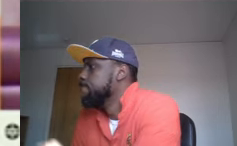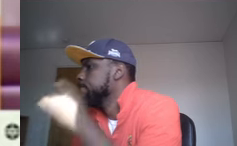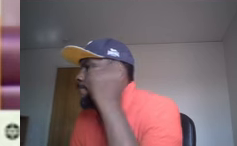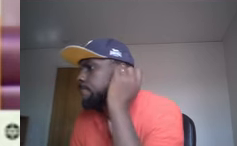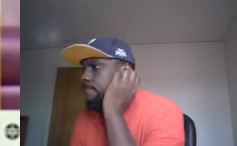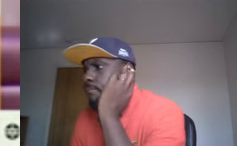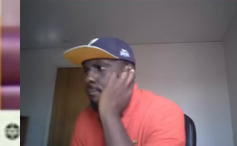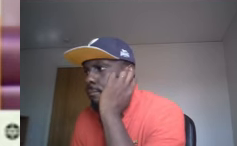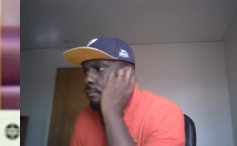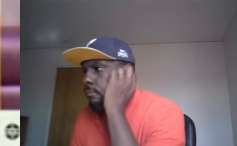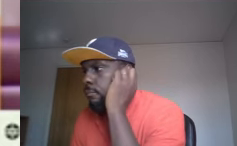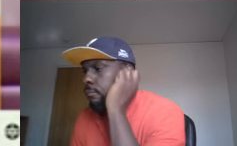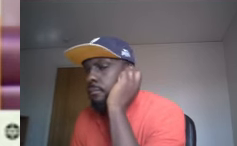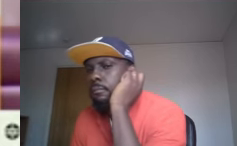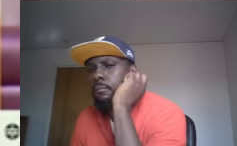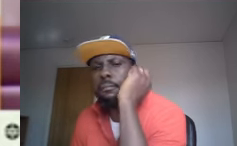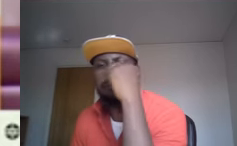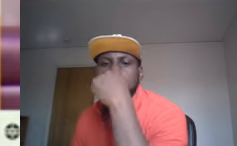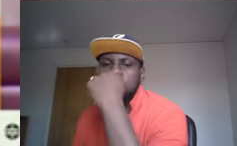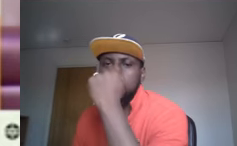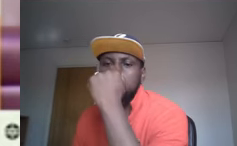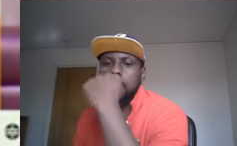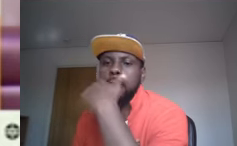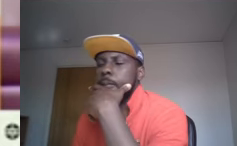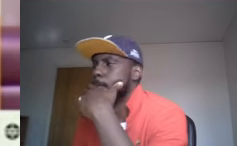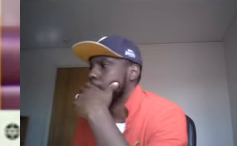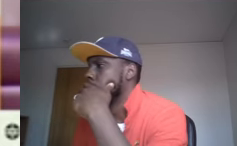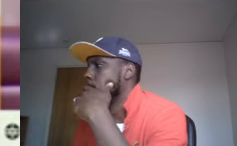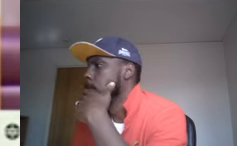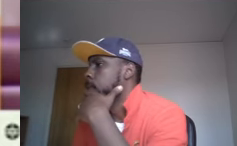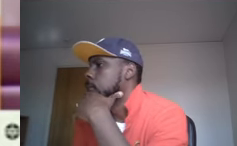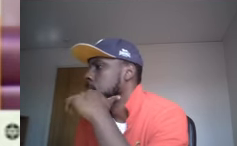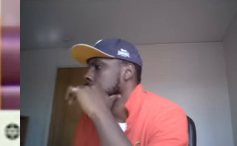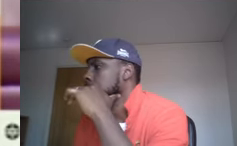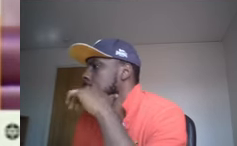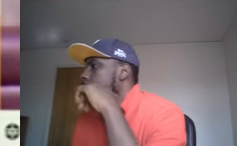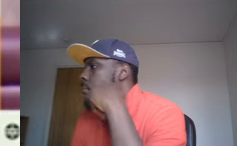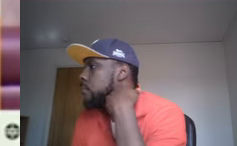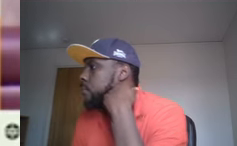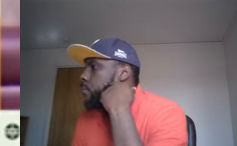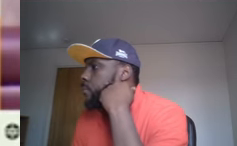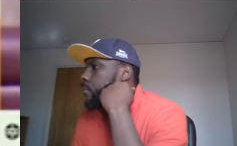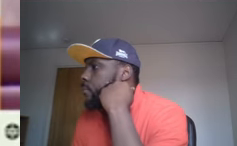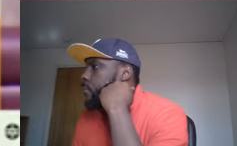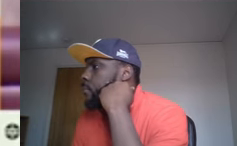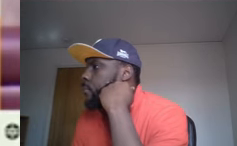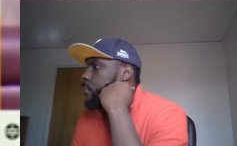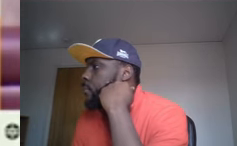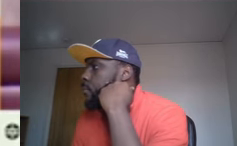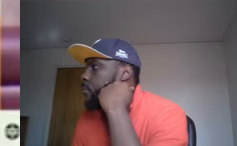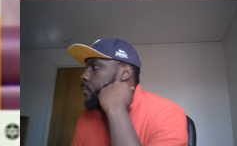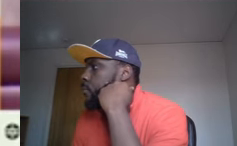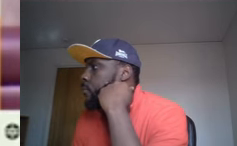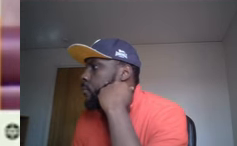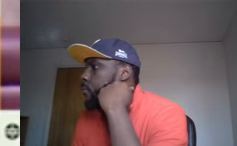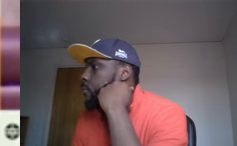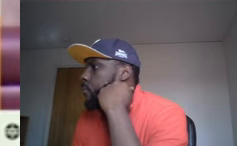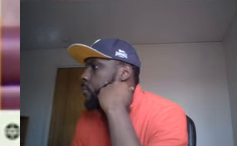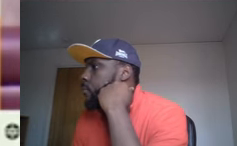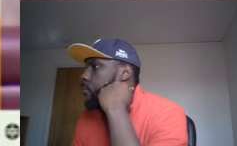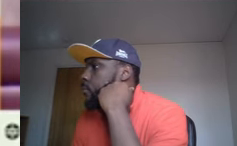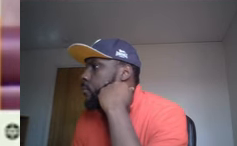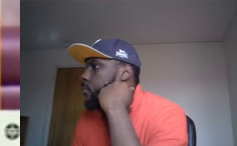The process follows the South African Geographical Name Council, SAGNC Act, Act number 118 of